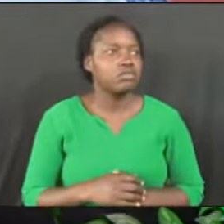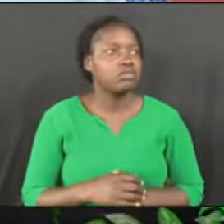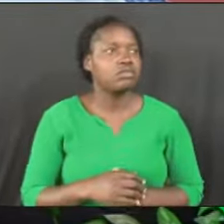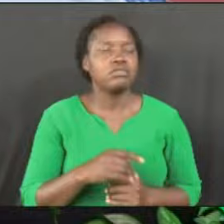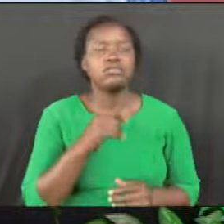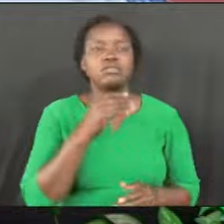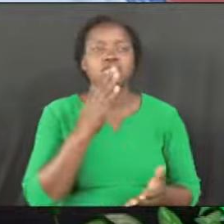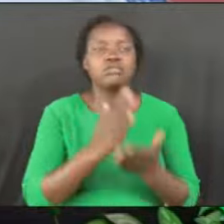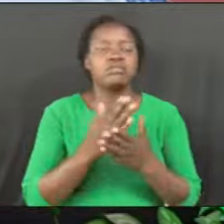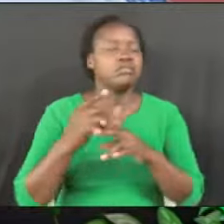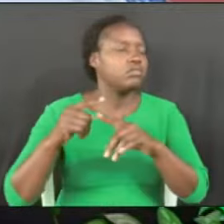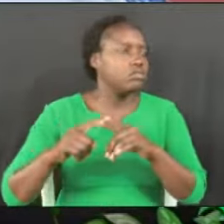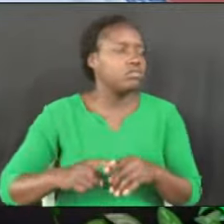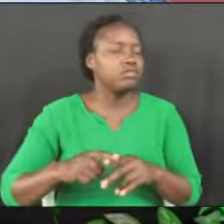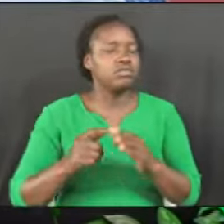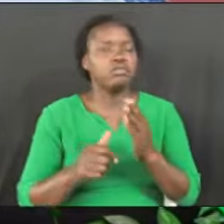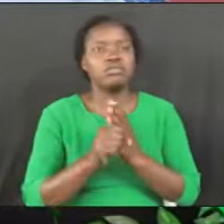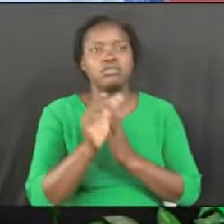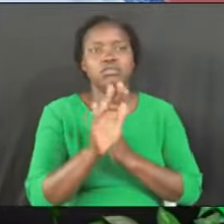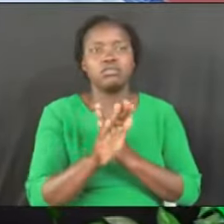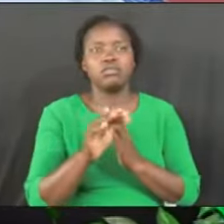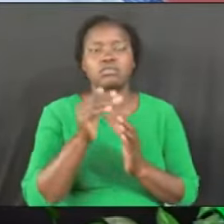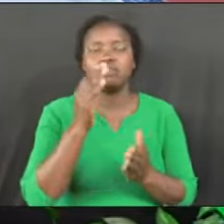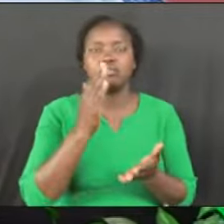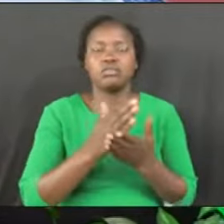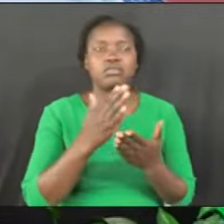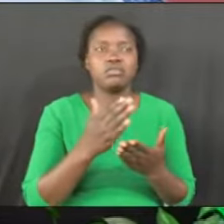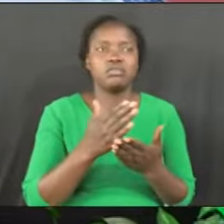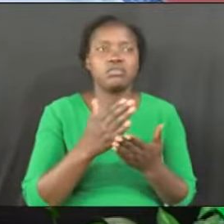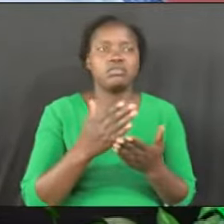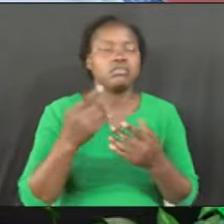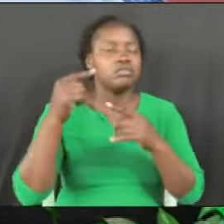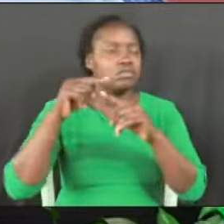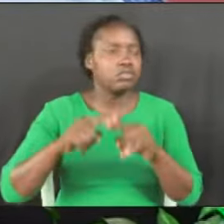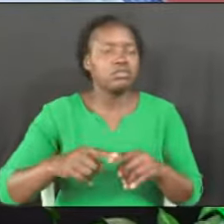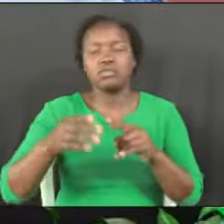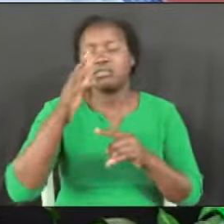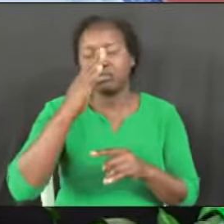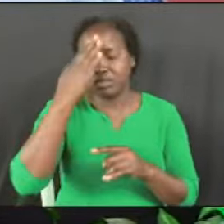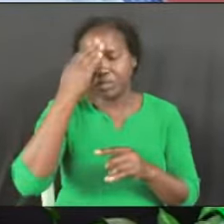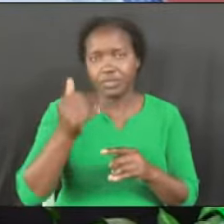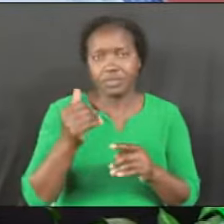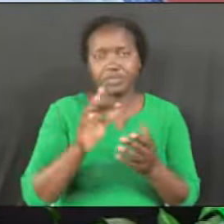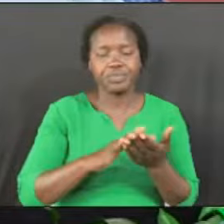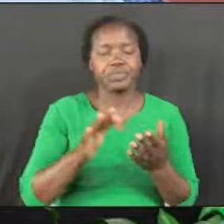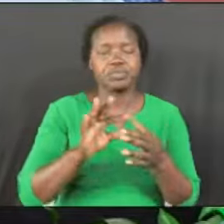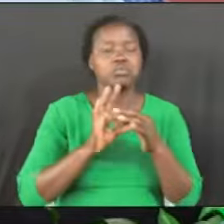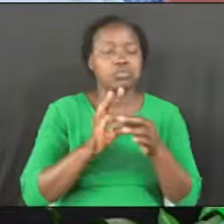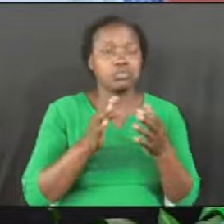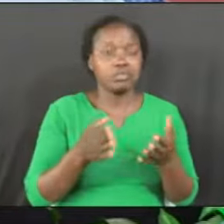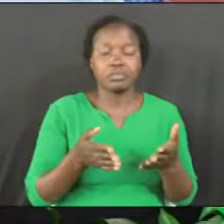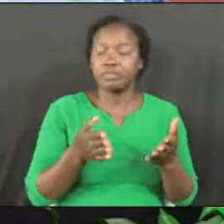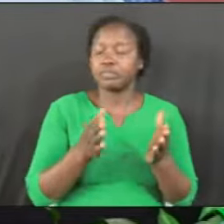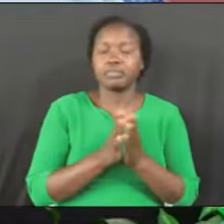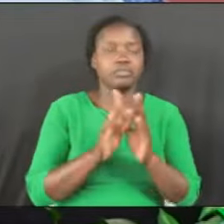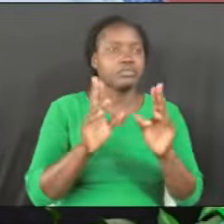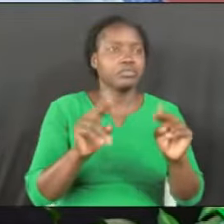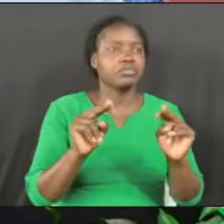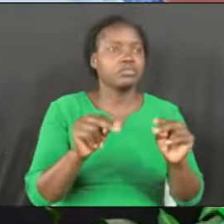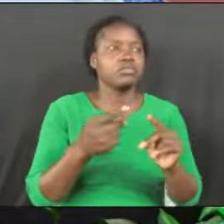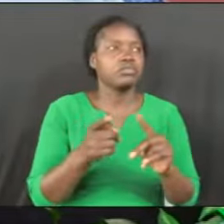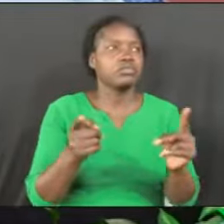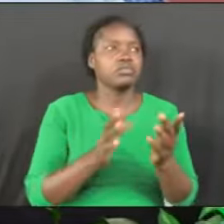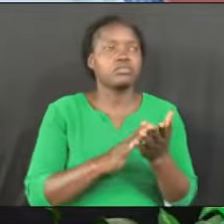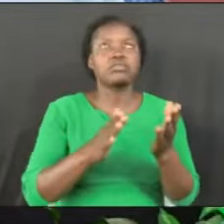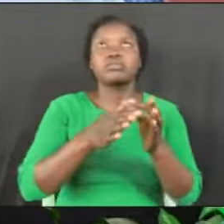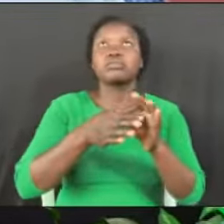relying on your name. And start relying on God, because glory doesn't belong in your pedigree. Glory belongs